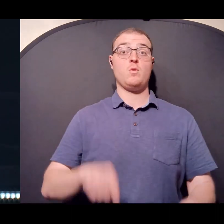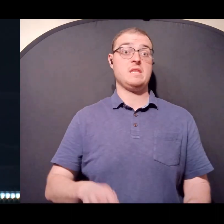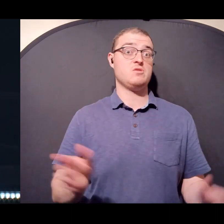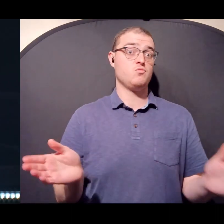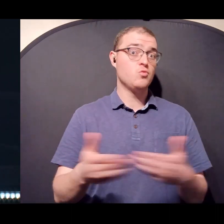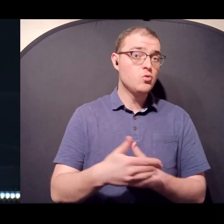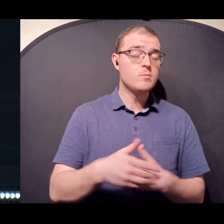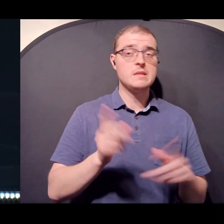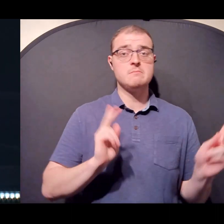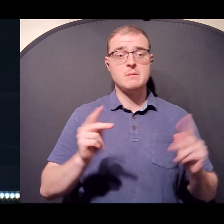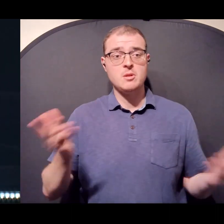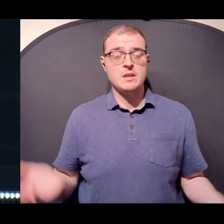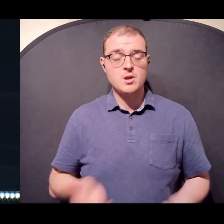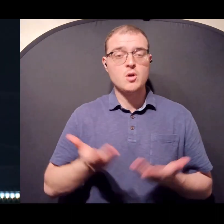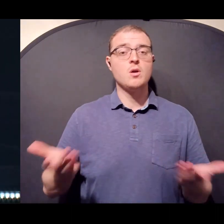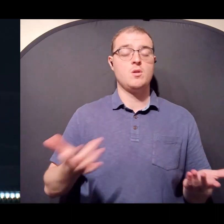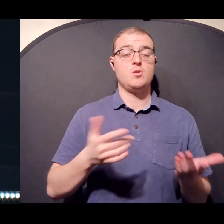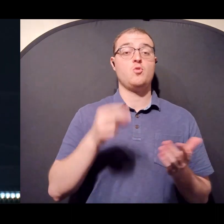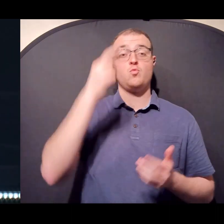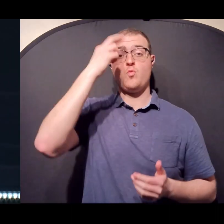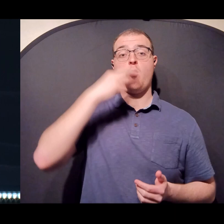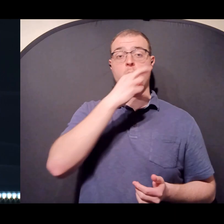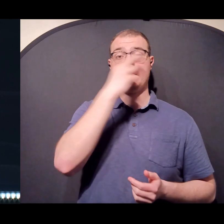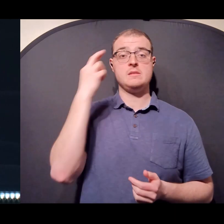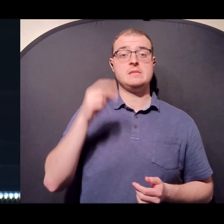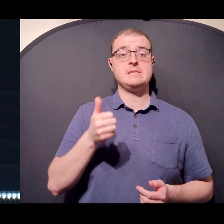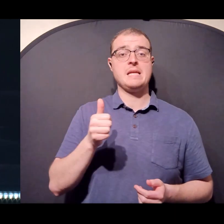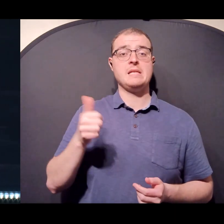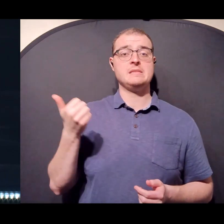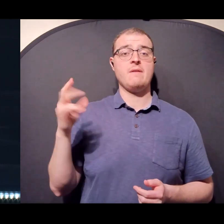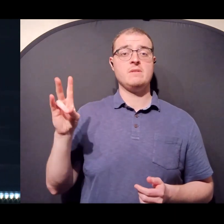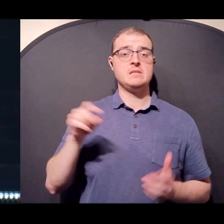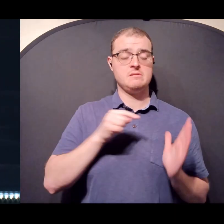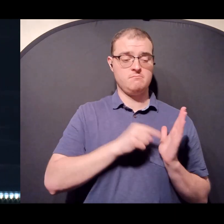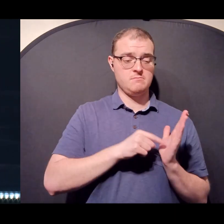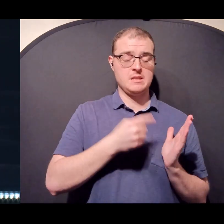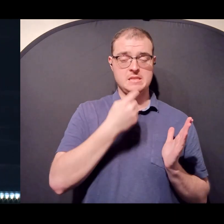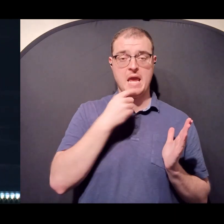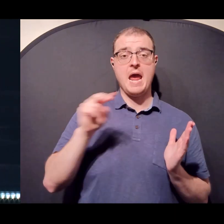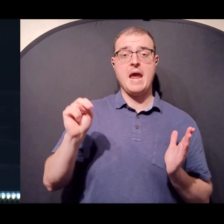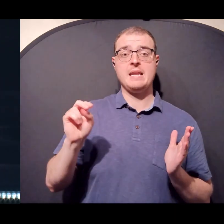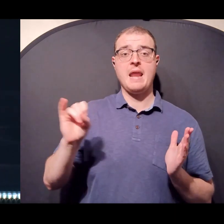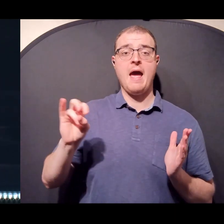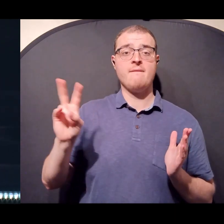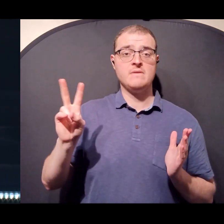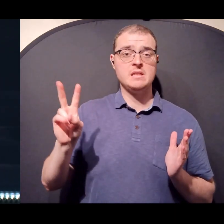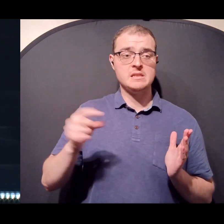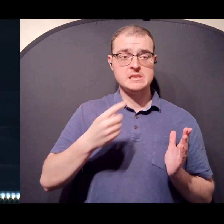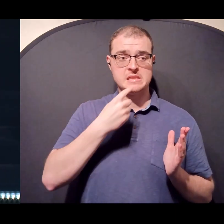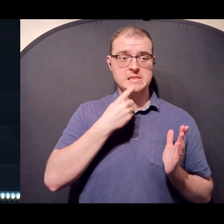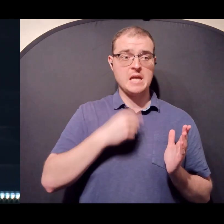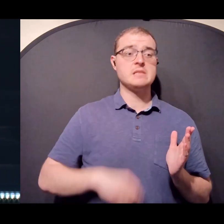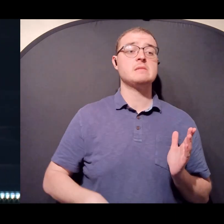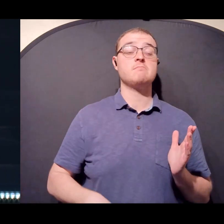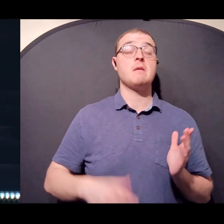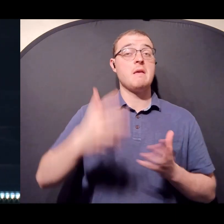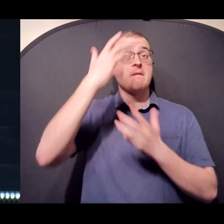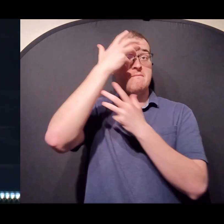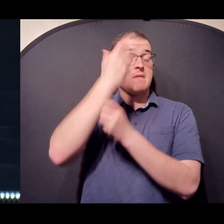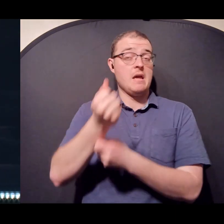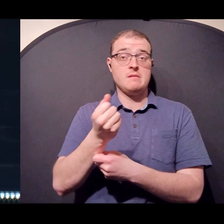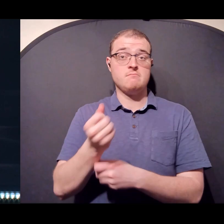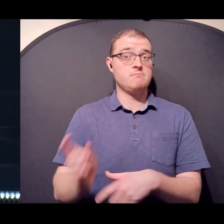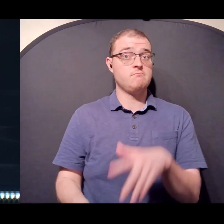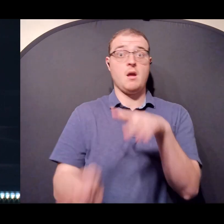in this room? You go to the scriptures in Romans 10, 17. It tells us, Romans 10, 17 in the NIV, it says,